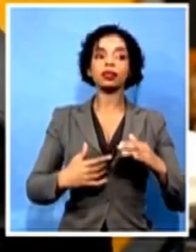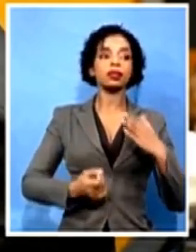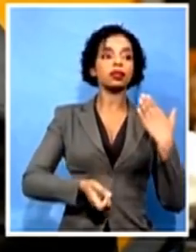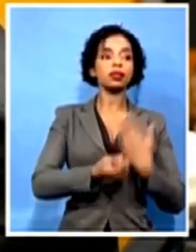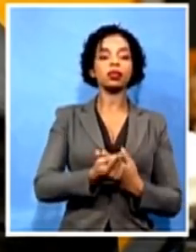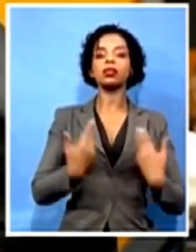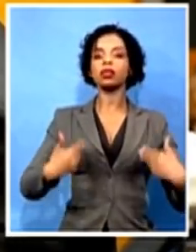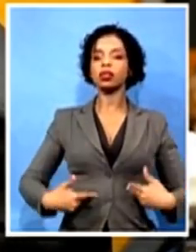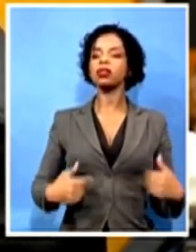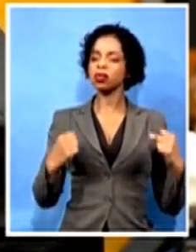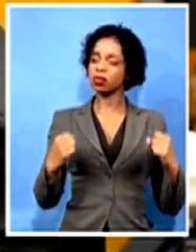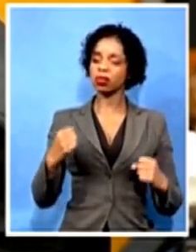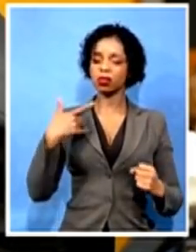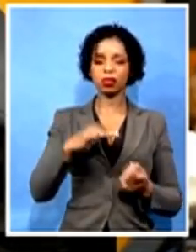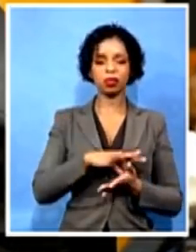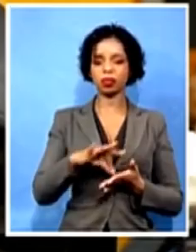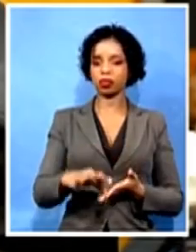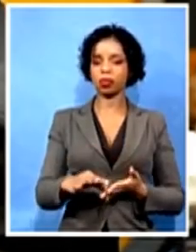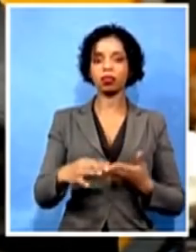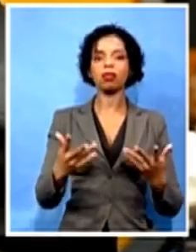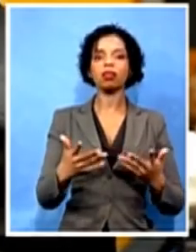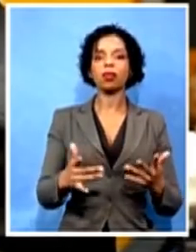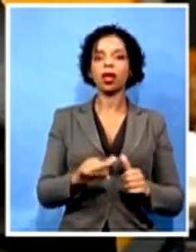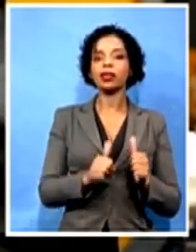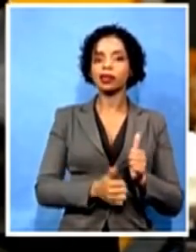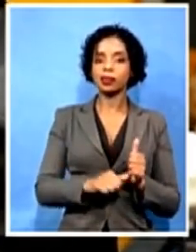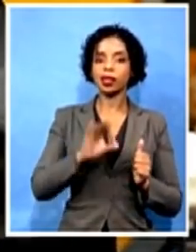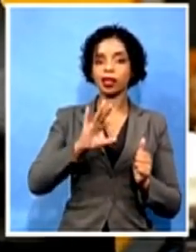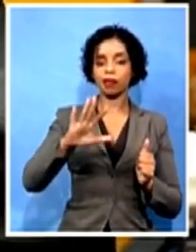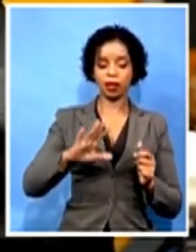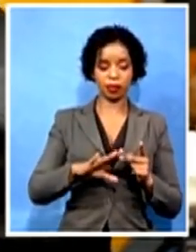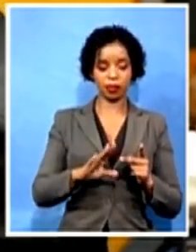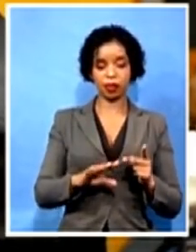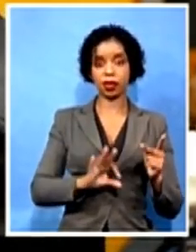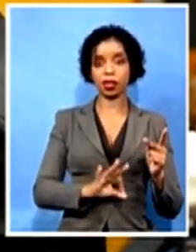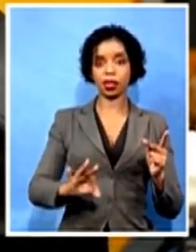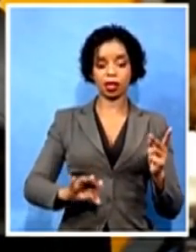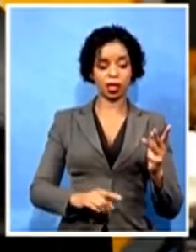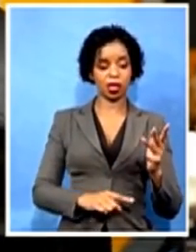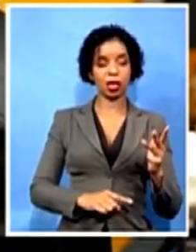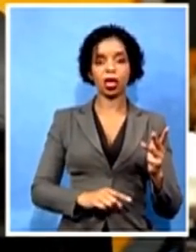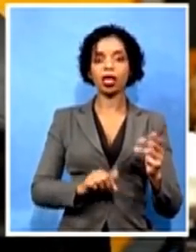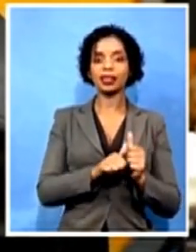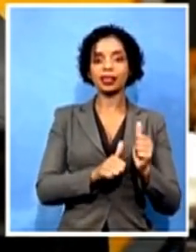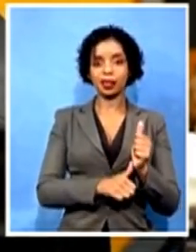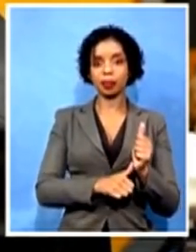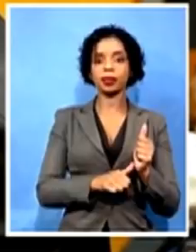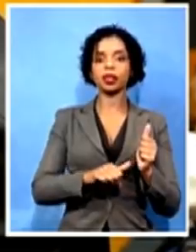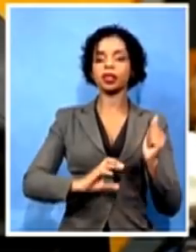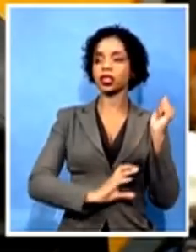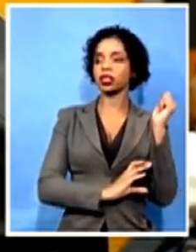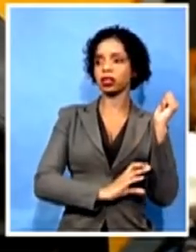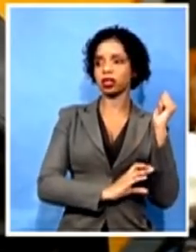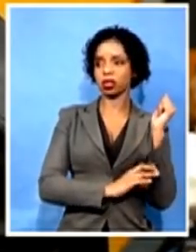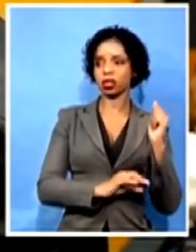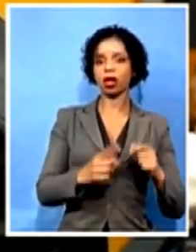subsection 3, subsection 8 of the Constitution Act 108 of 1996. We then deal with the judicial criteria, which